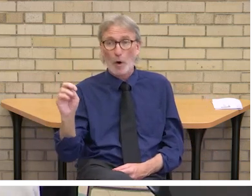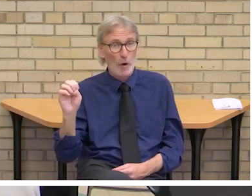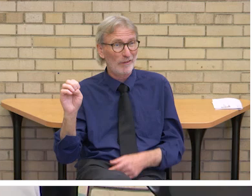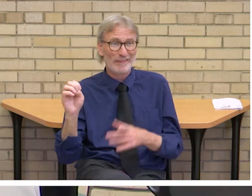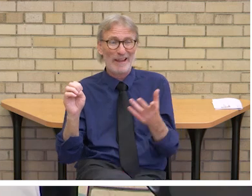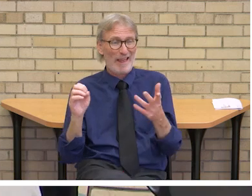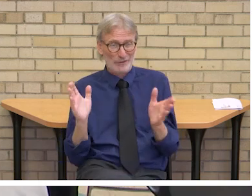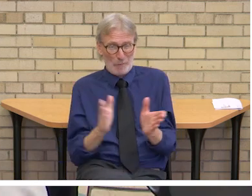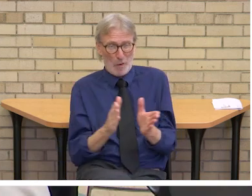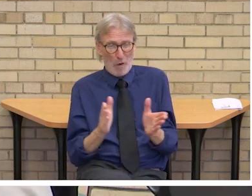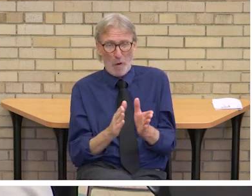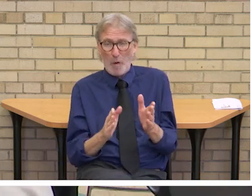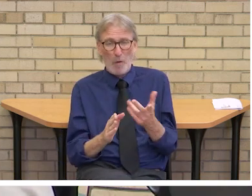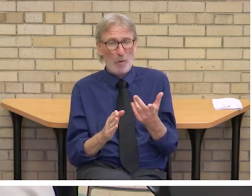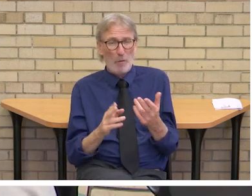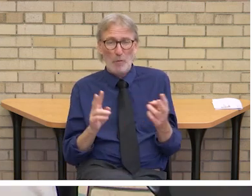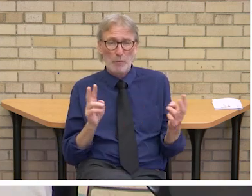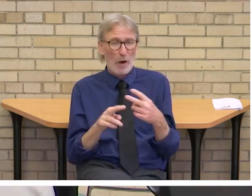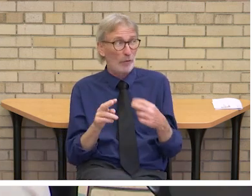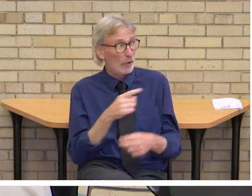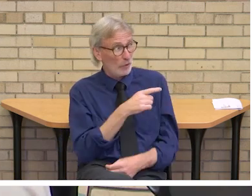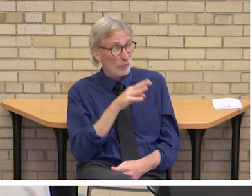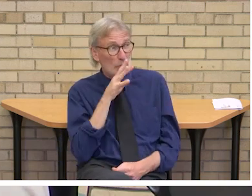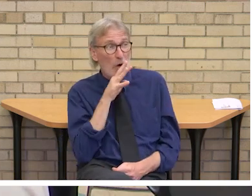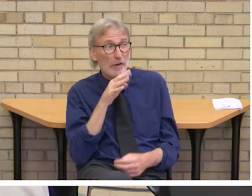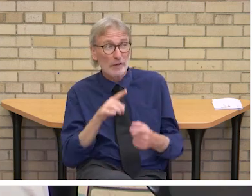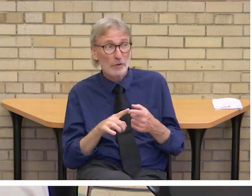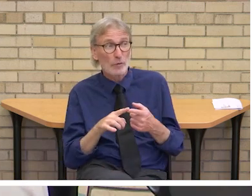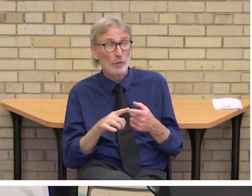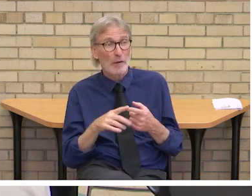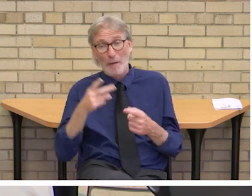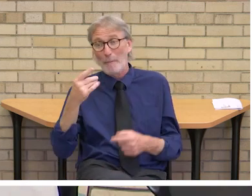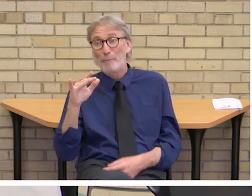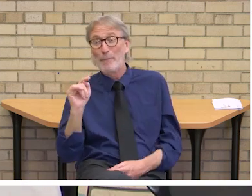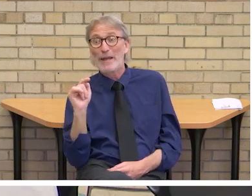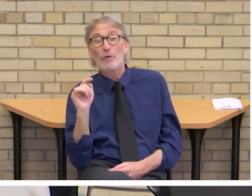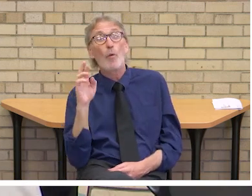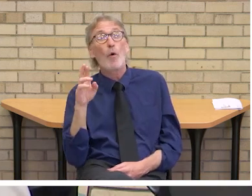So are you talking to Pitt, or are they going to screw us too?